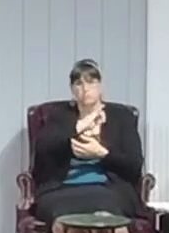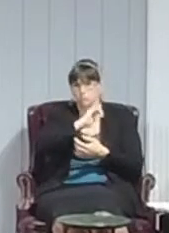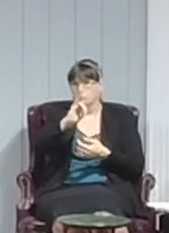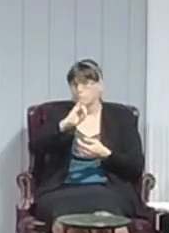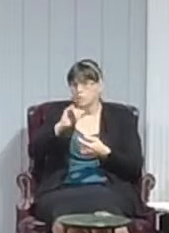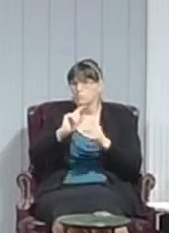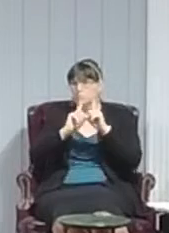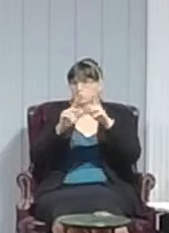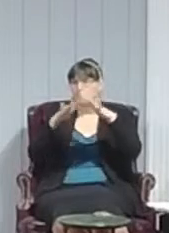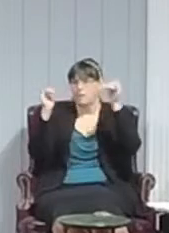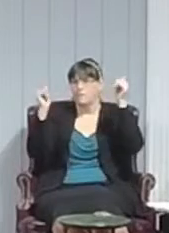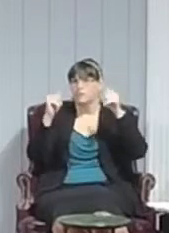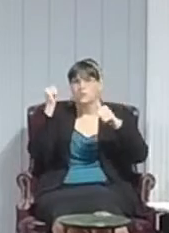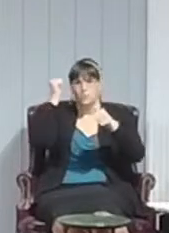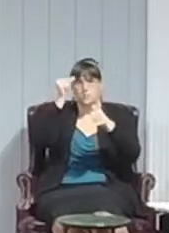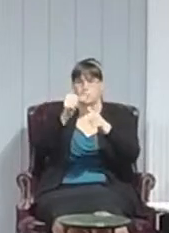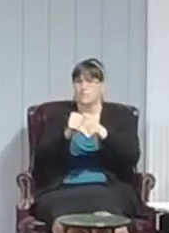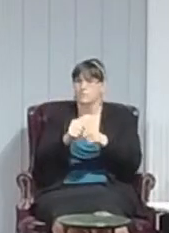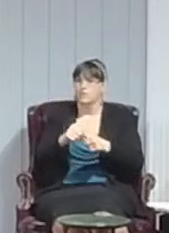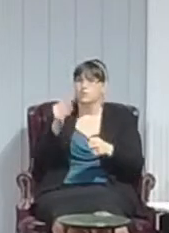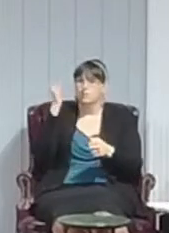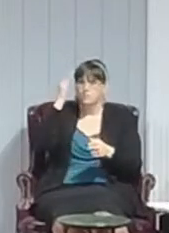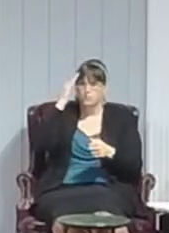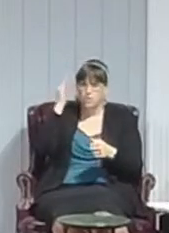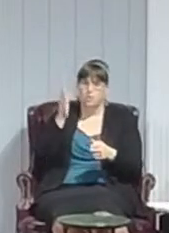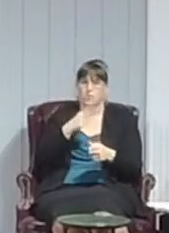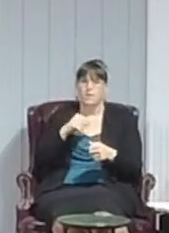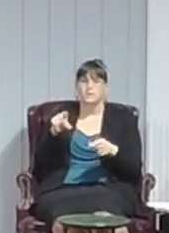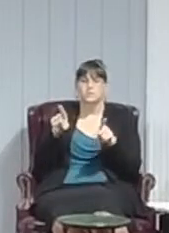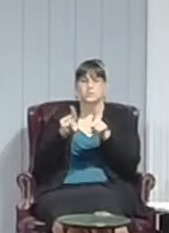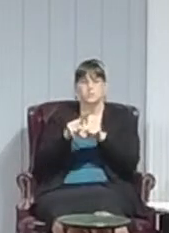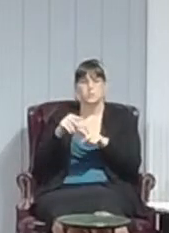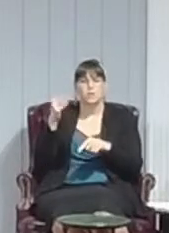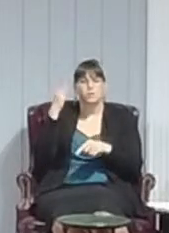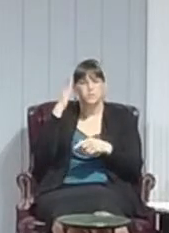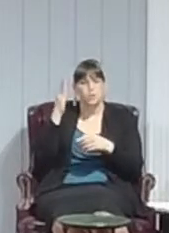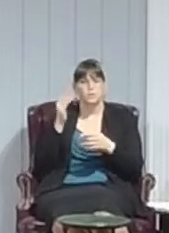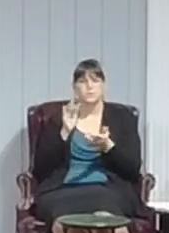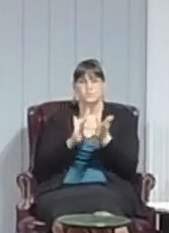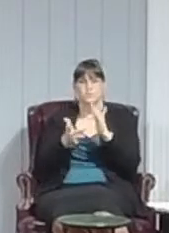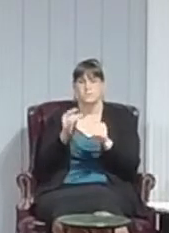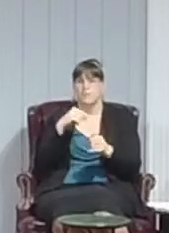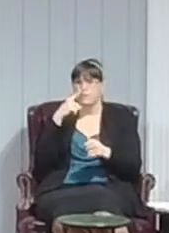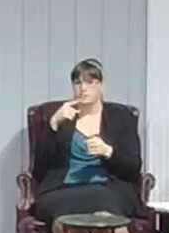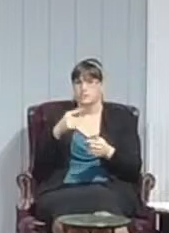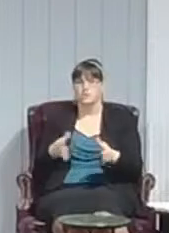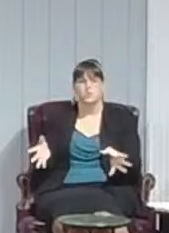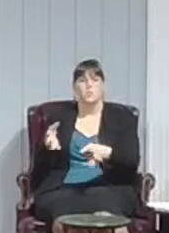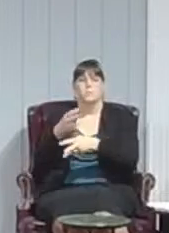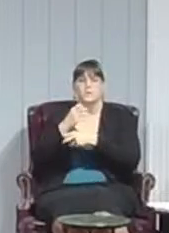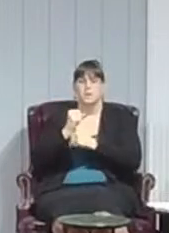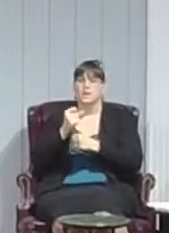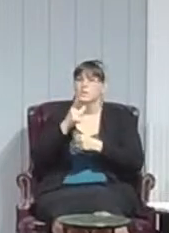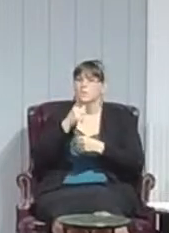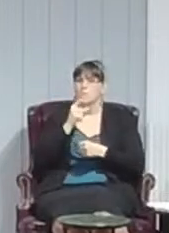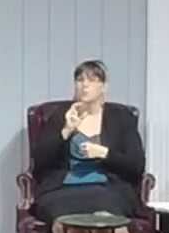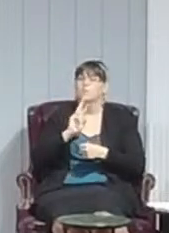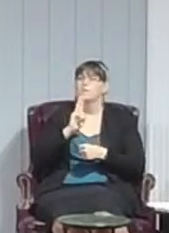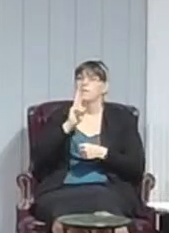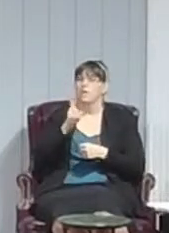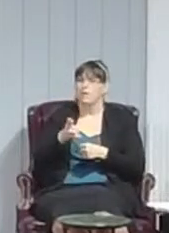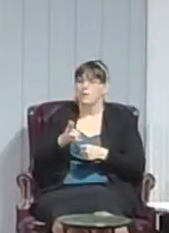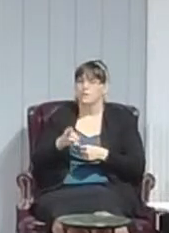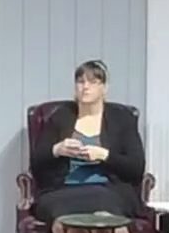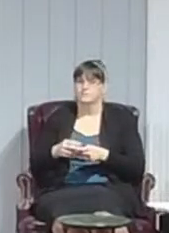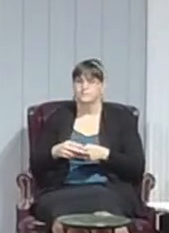you'll remember them. You'll know as you are known is what the Bible says. You maintain your individuality, you maintain your identity, you